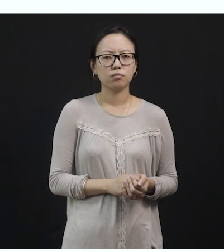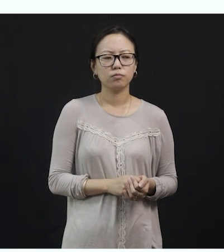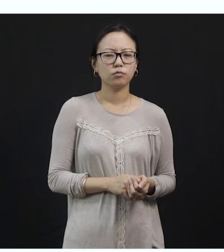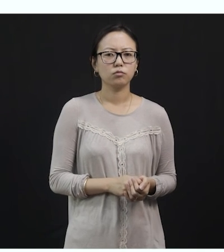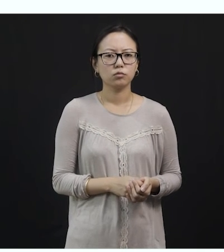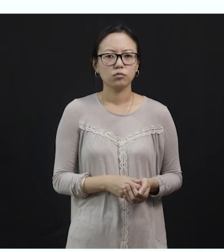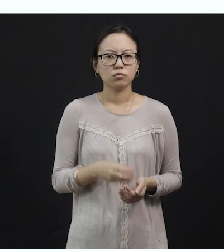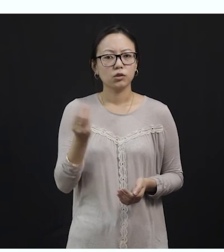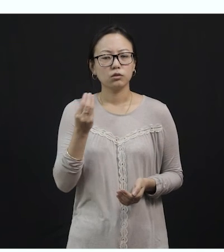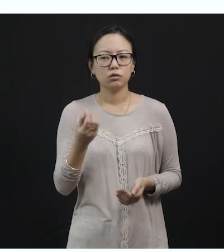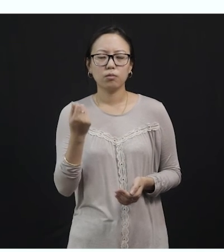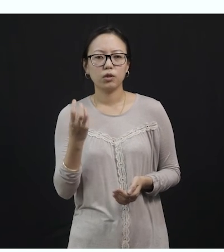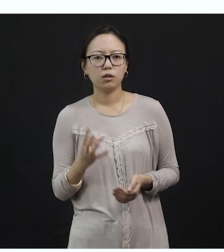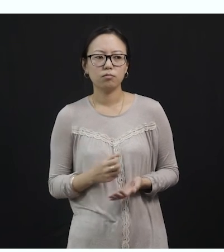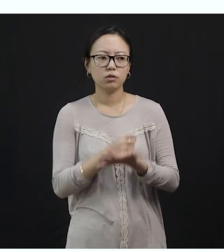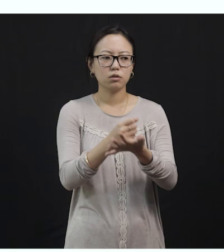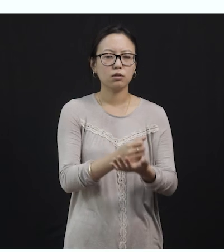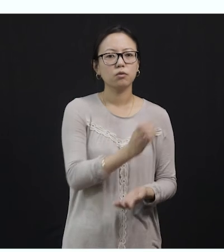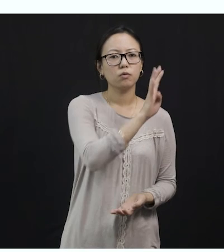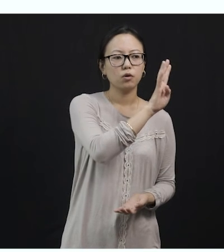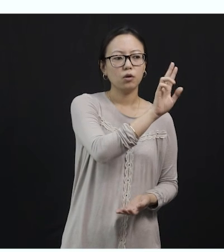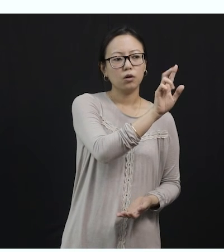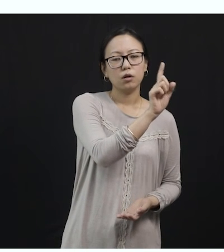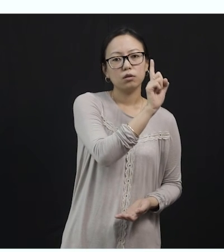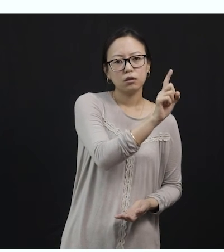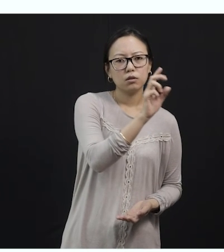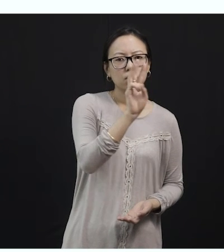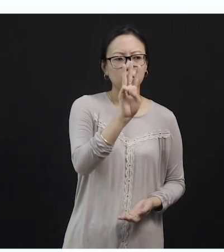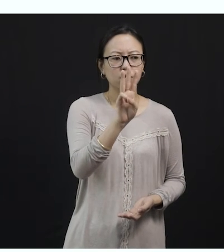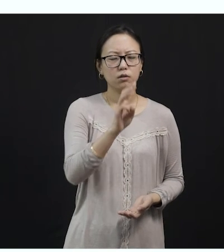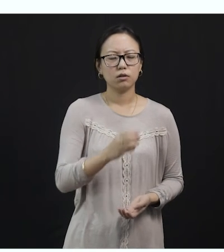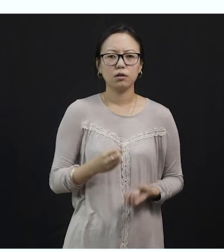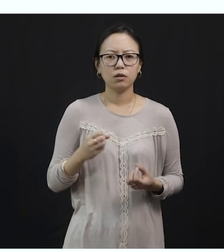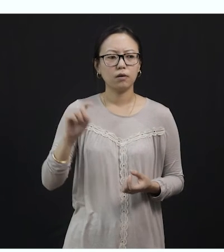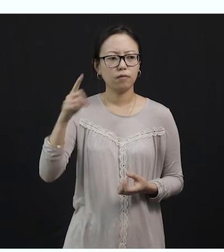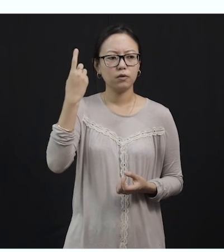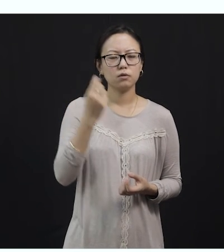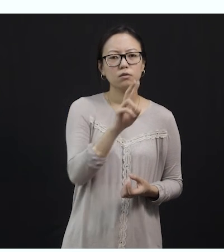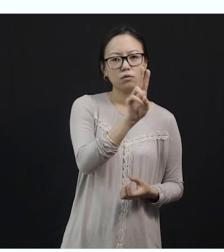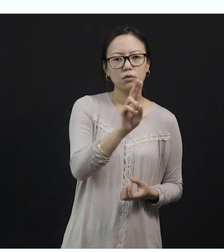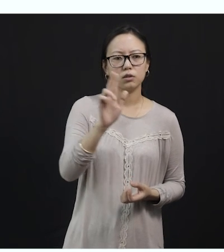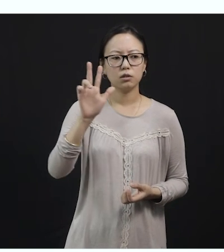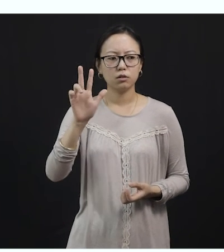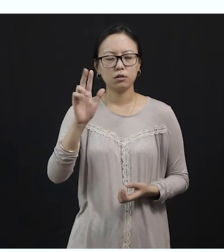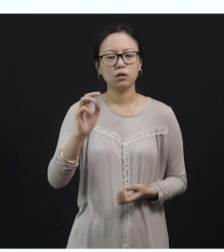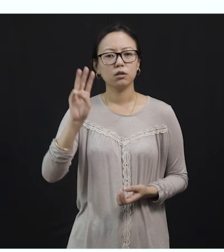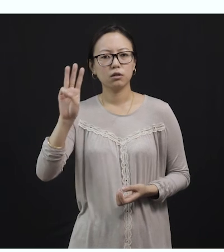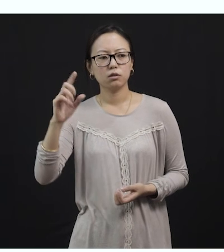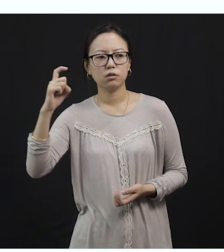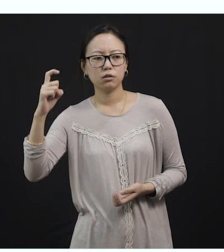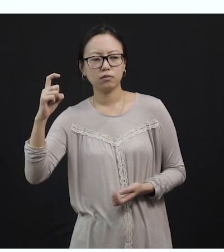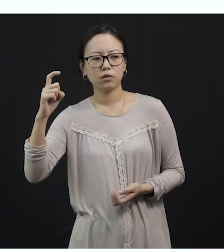here, we will put 13 first, next 28, next will be 37,